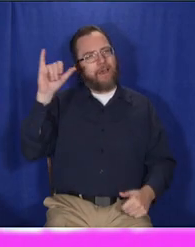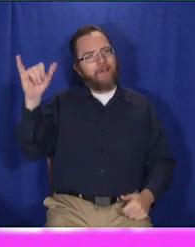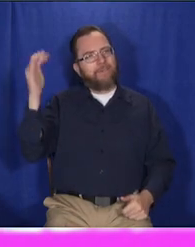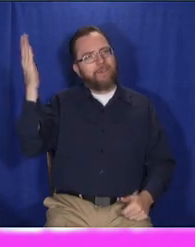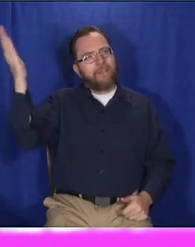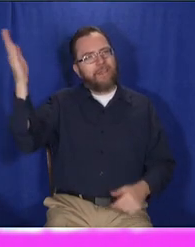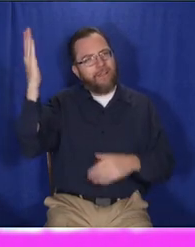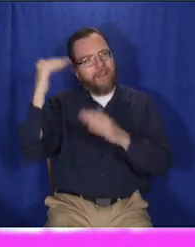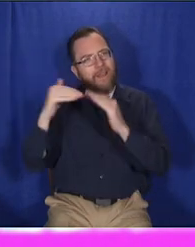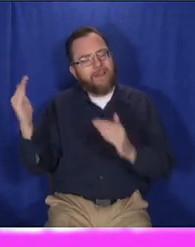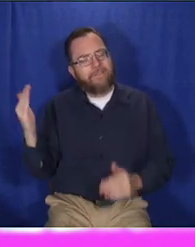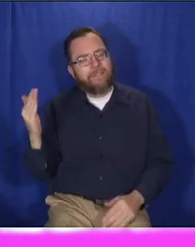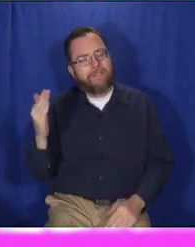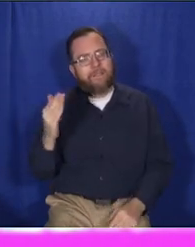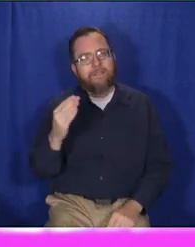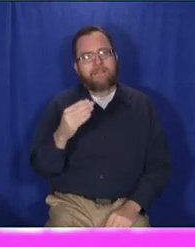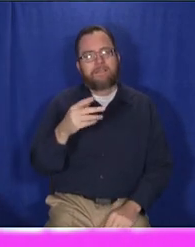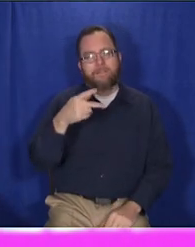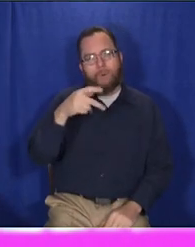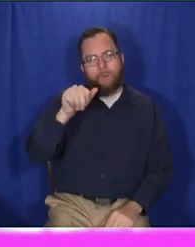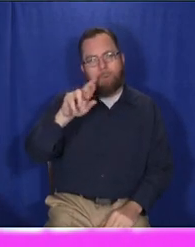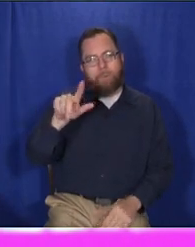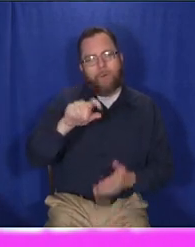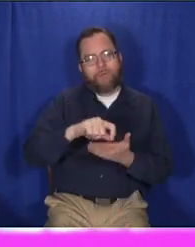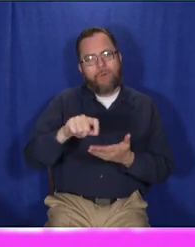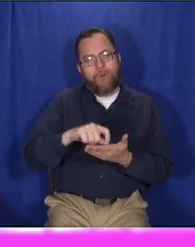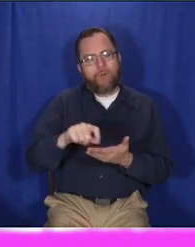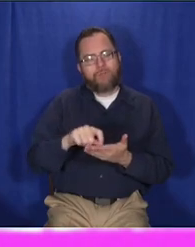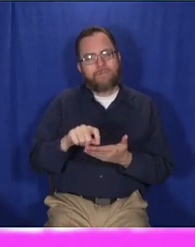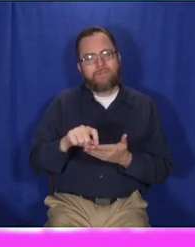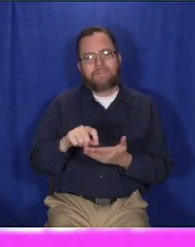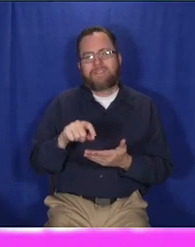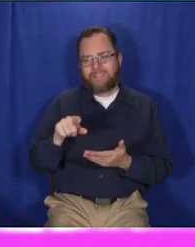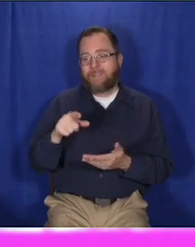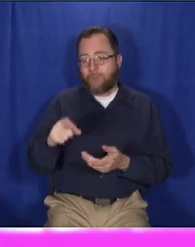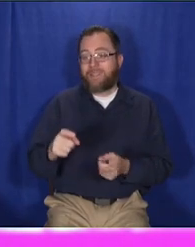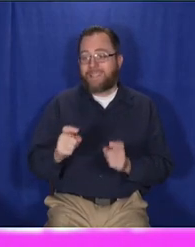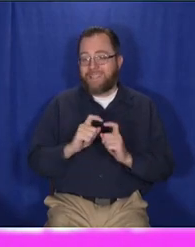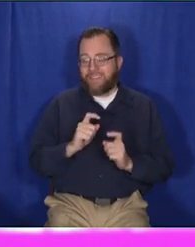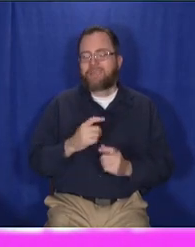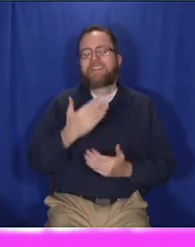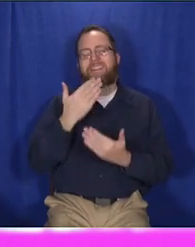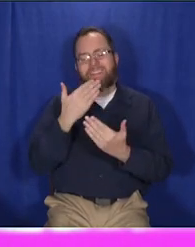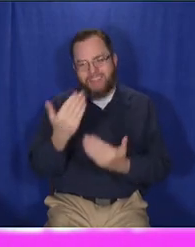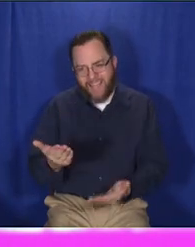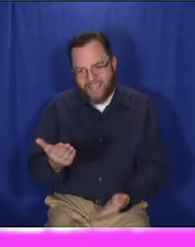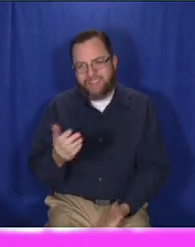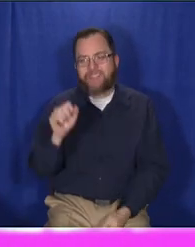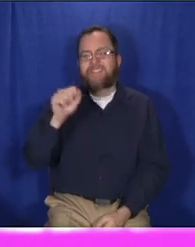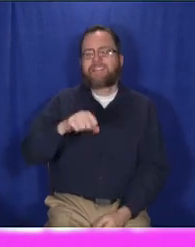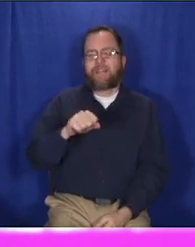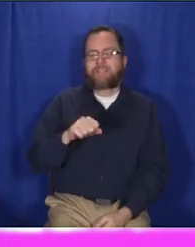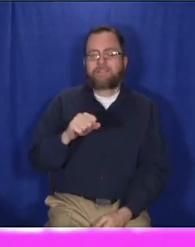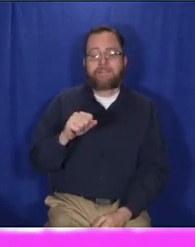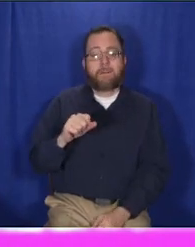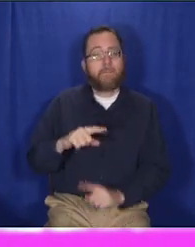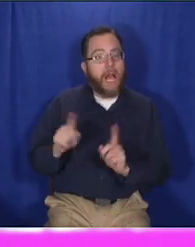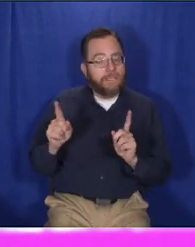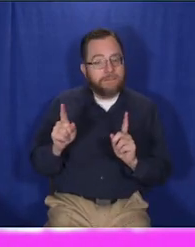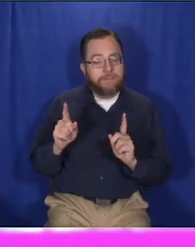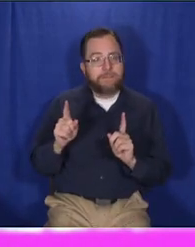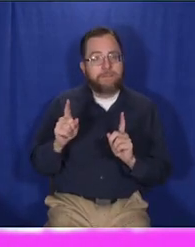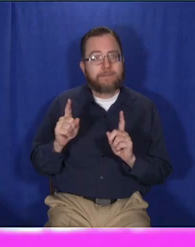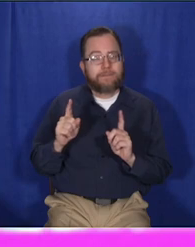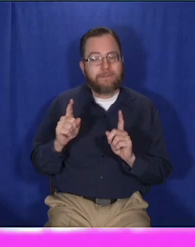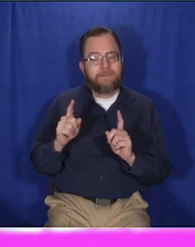And Paul says, listen, Philippians, the gift that you gave me, thank you very much for that. What excites me most, though, is that